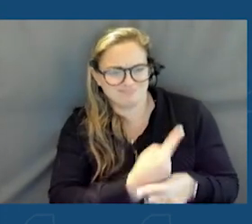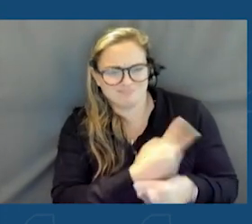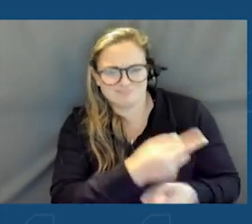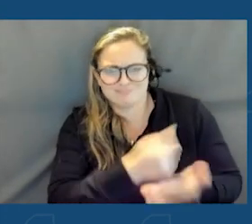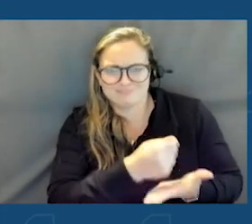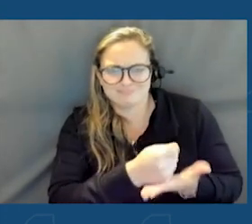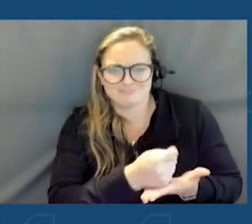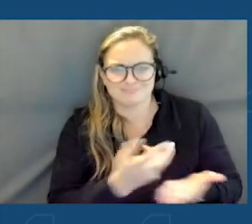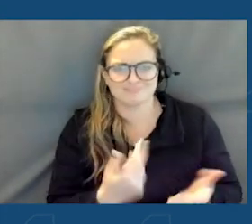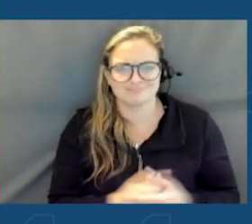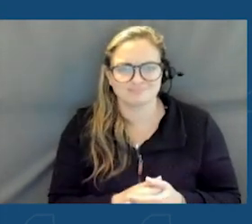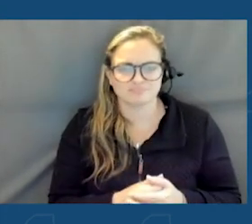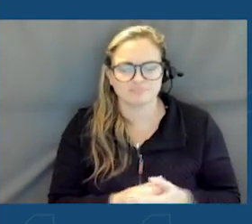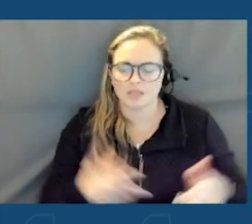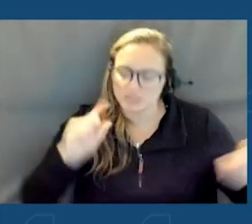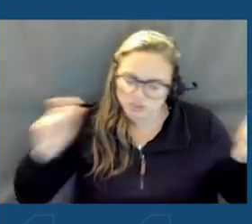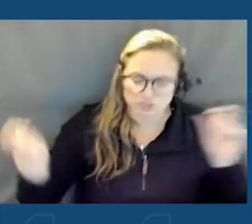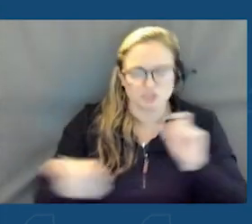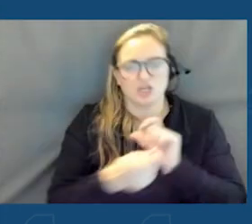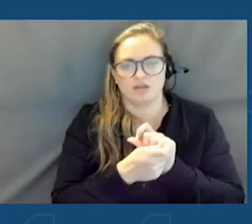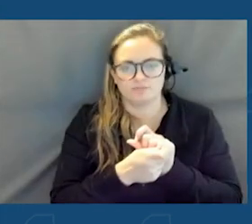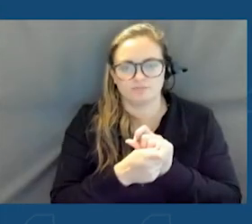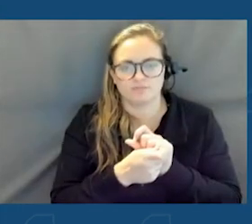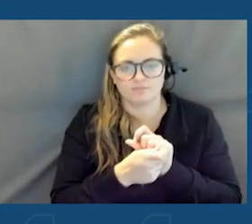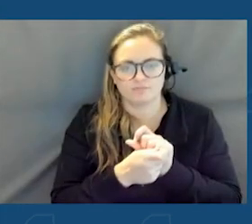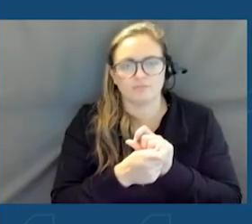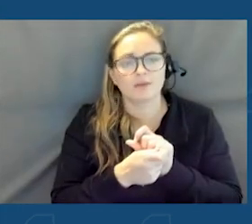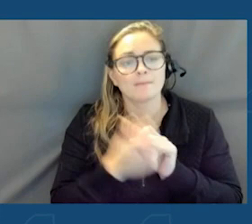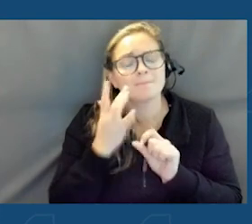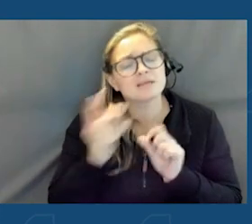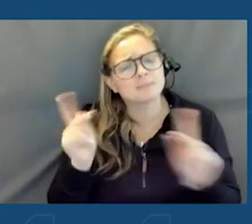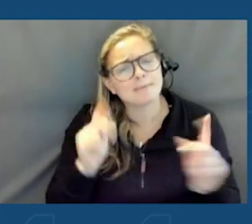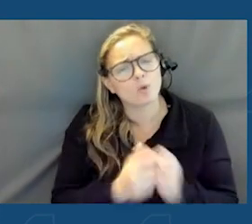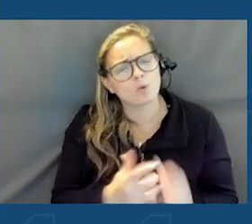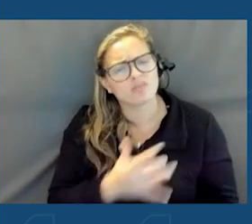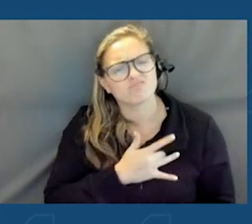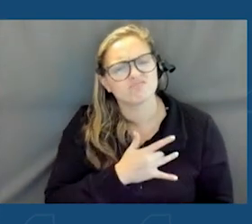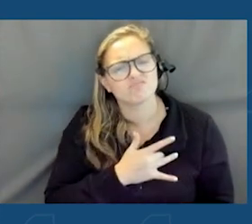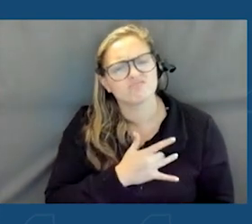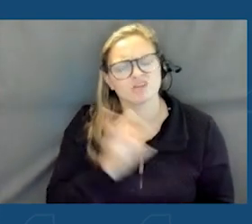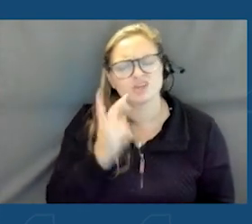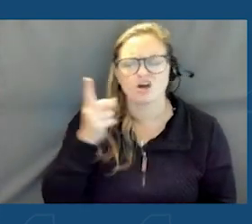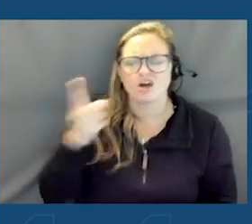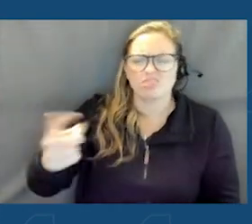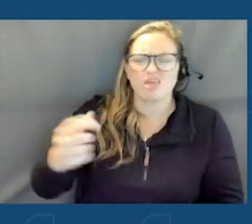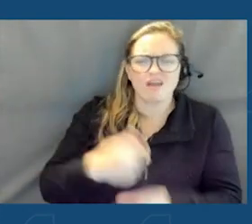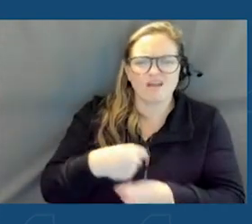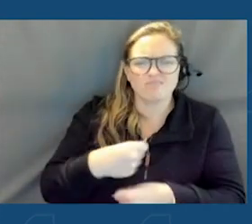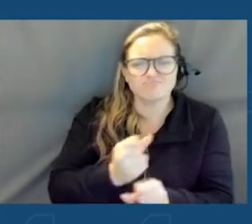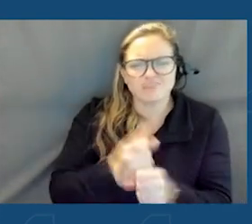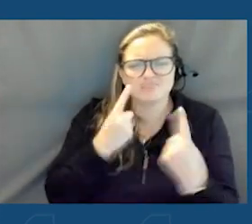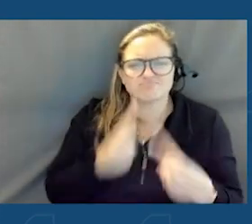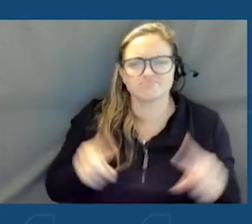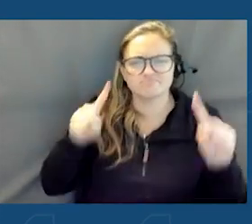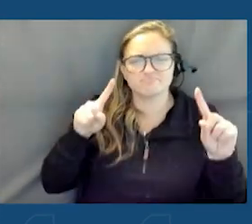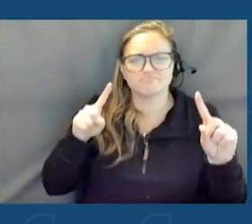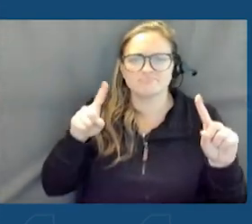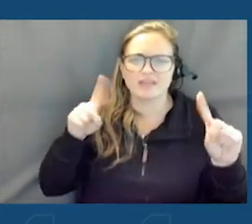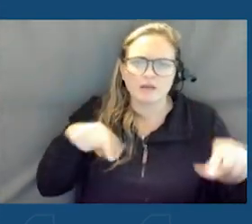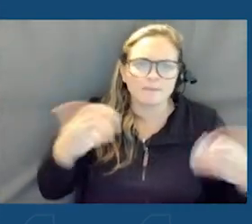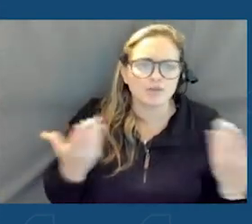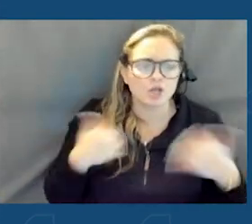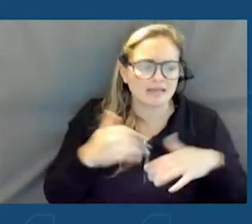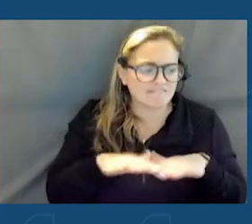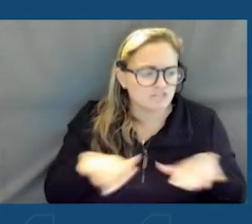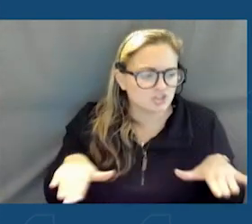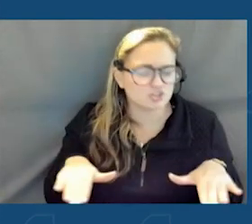And that all changed. That all changed because people with heart saw that they're the ones who make this all happen. And they come here and they have children,